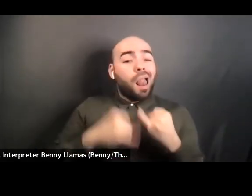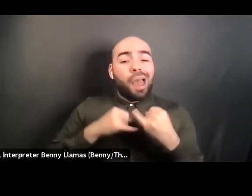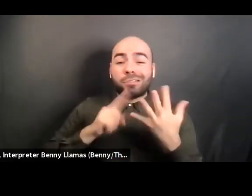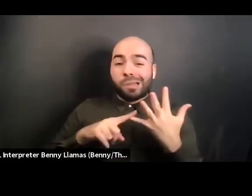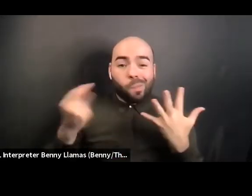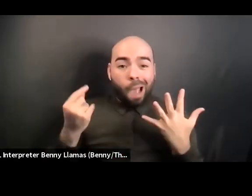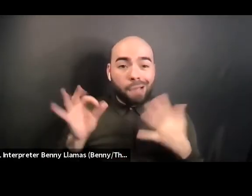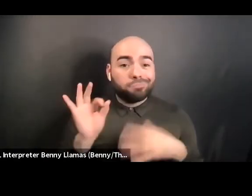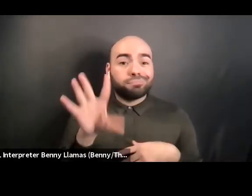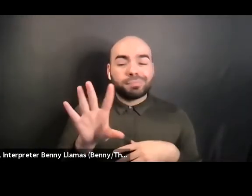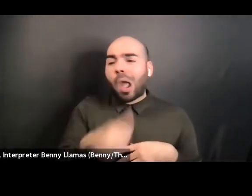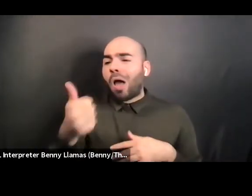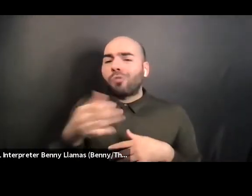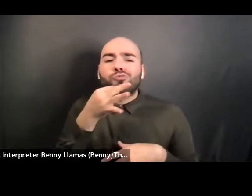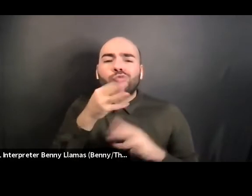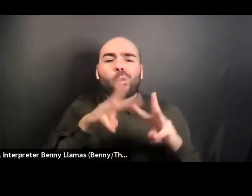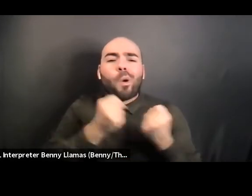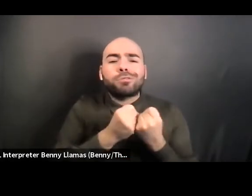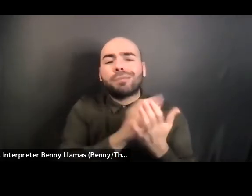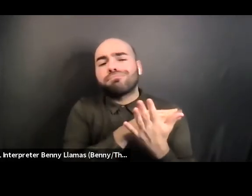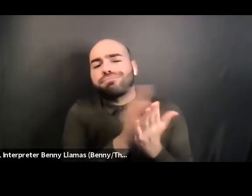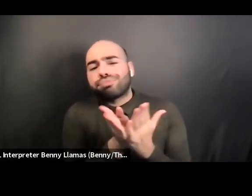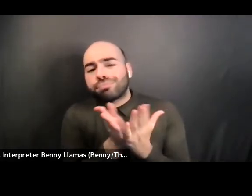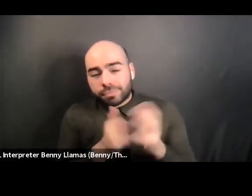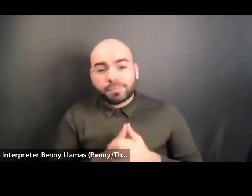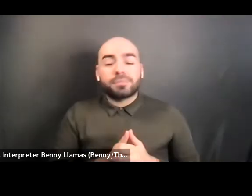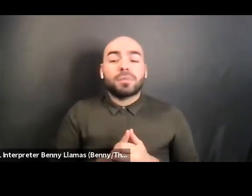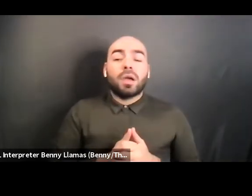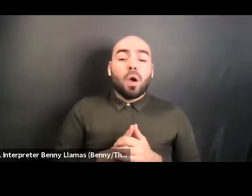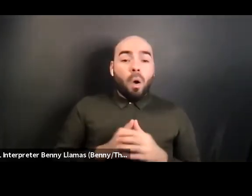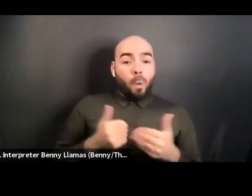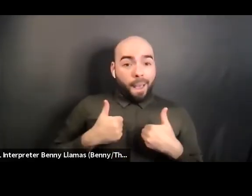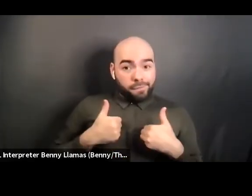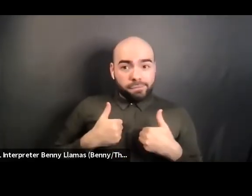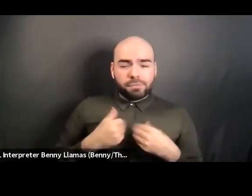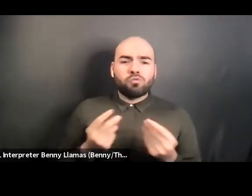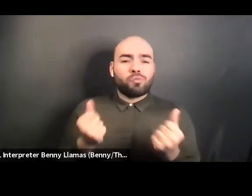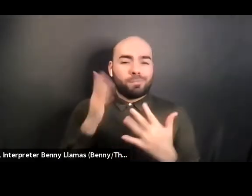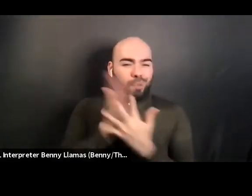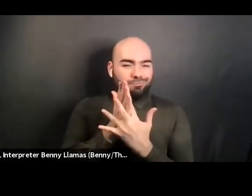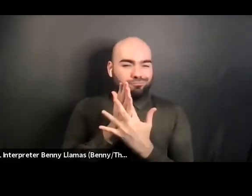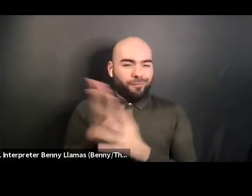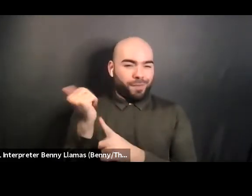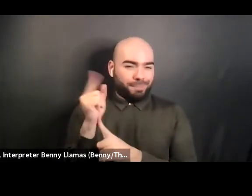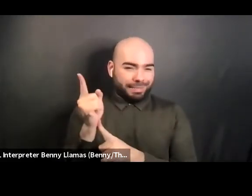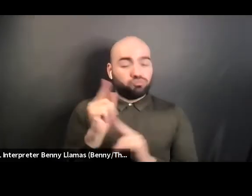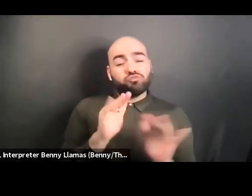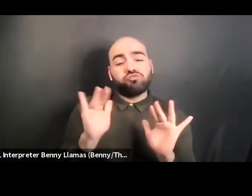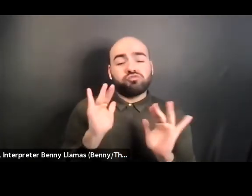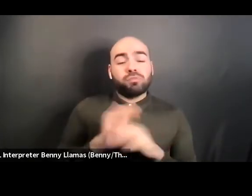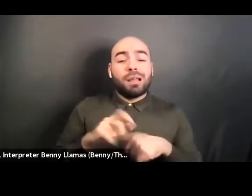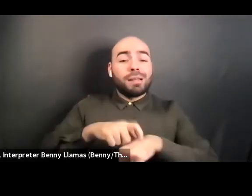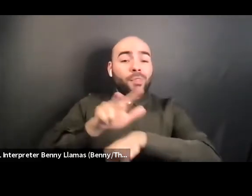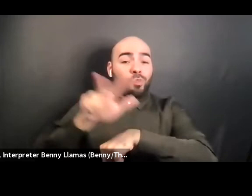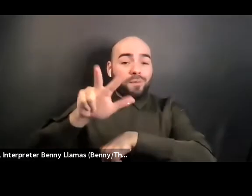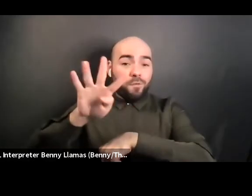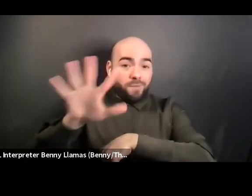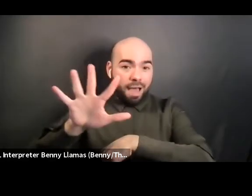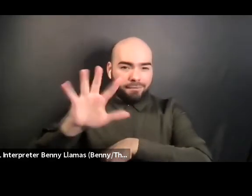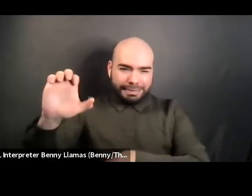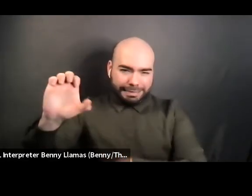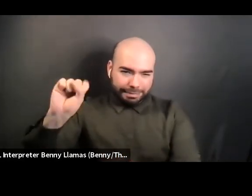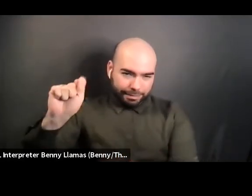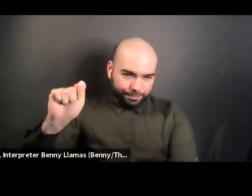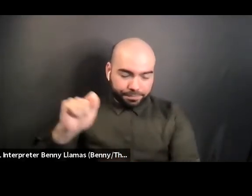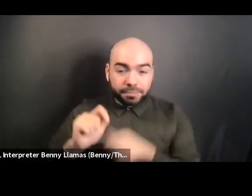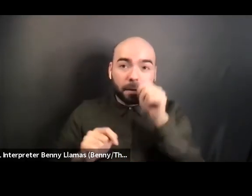of the other sessions that are planned for you today. So we're going to be taking a quick break, And at 3:45 Eastern time, we have